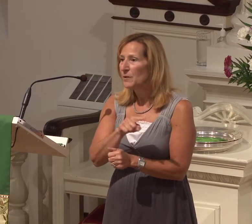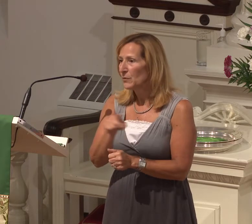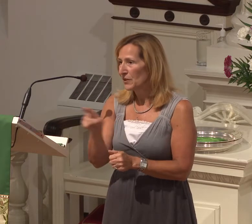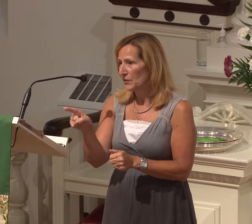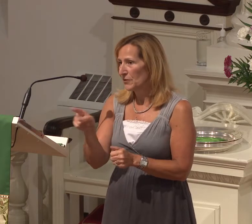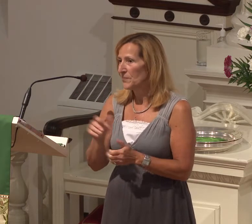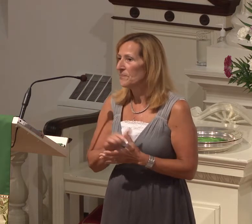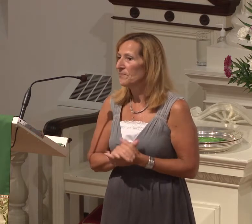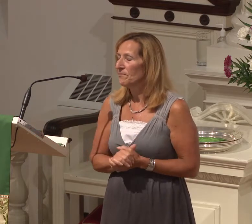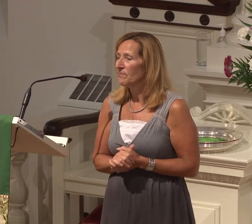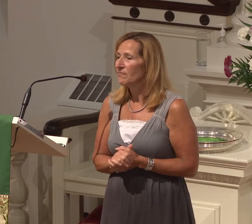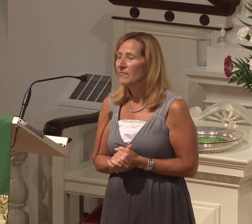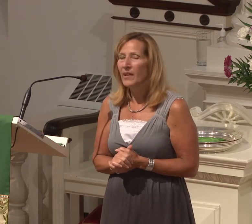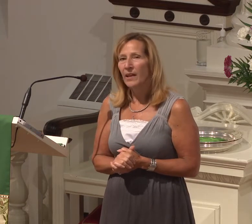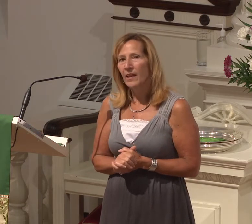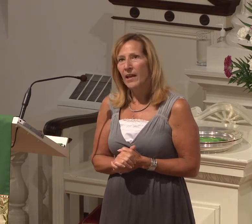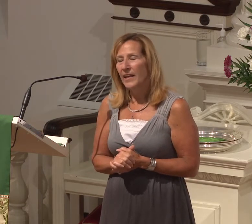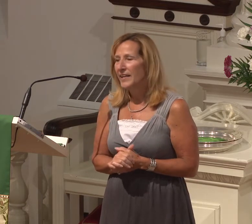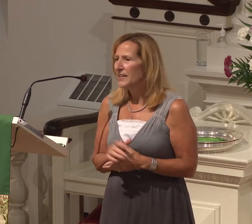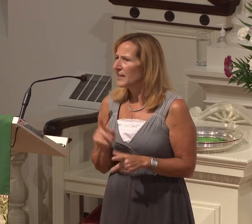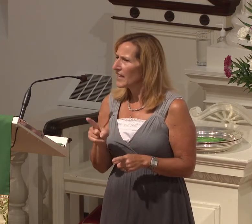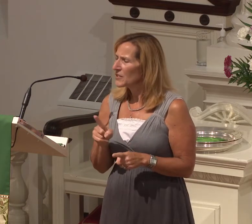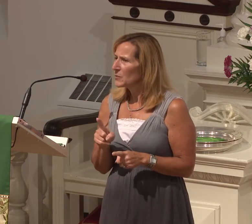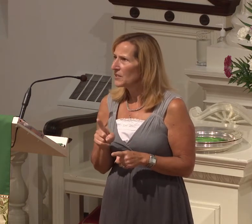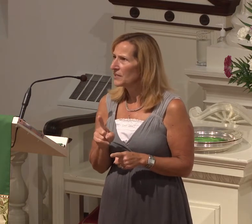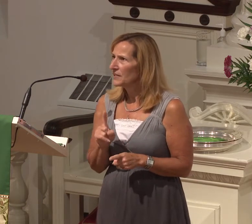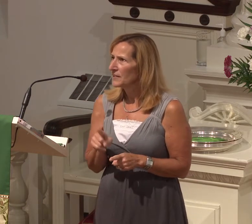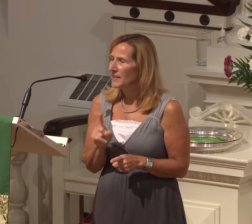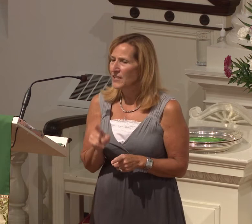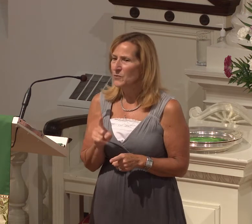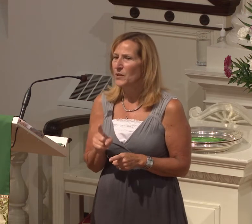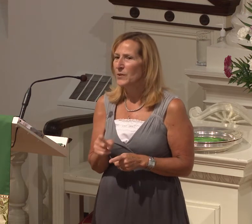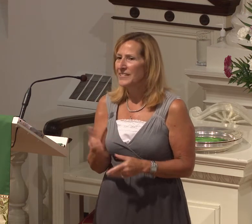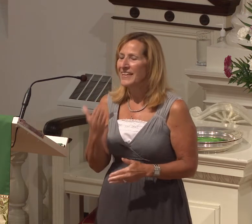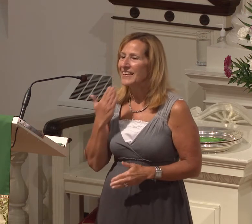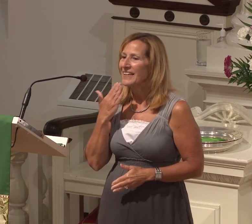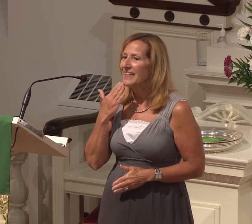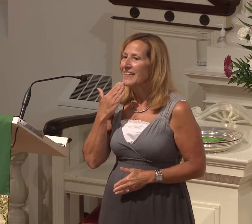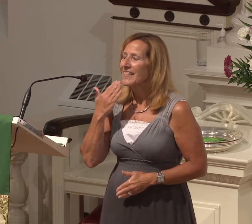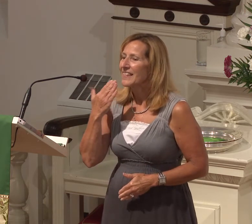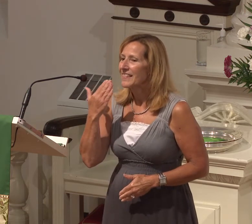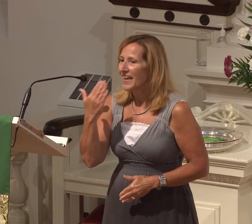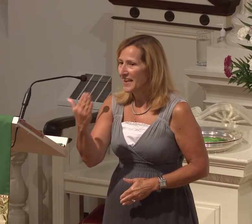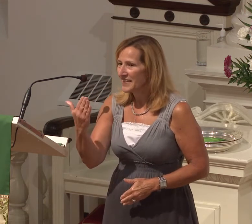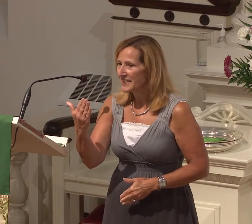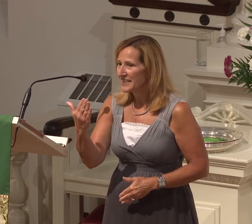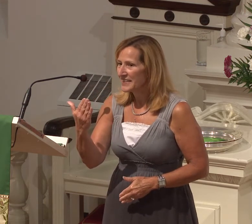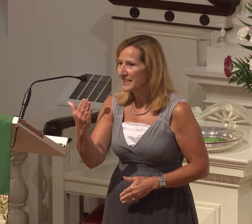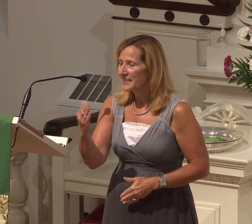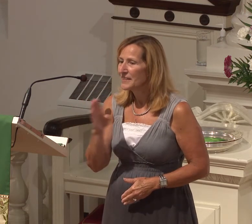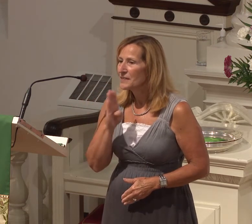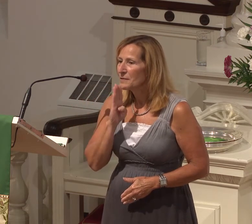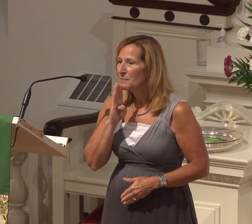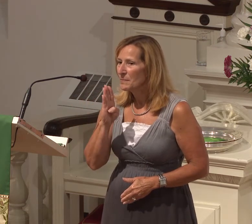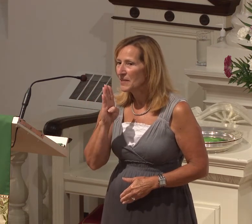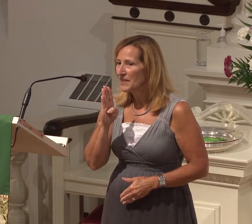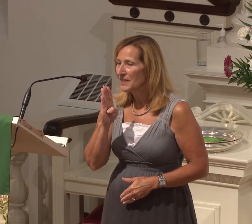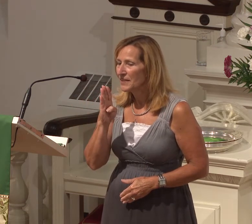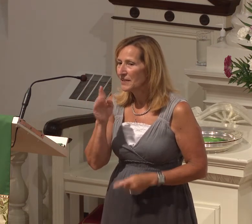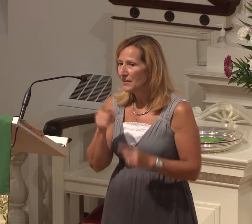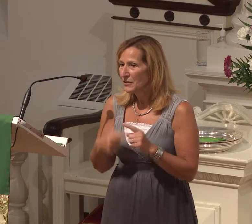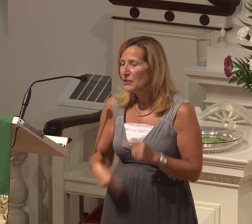Peace be with you. And then the last one last week was thanks